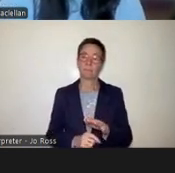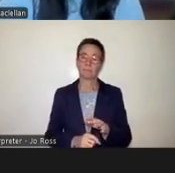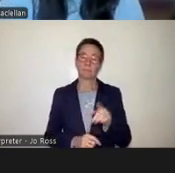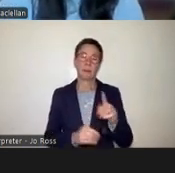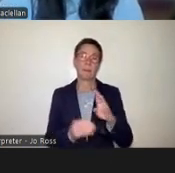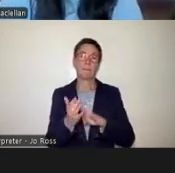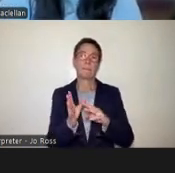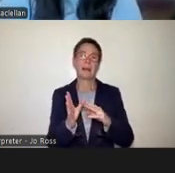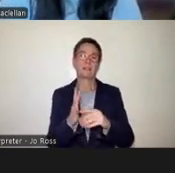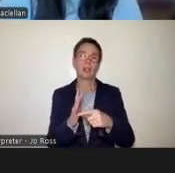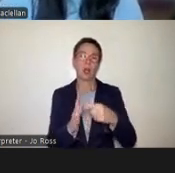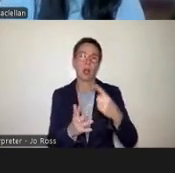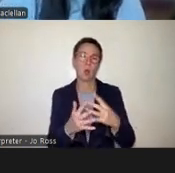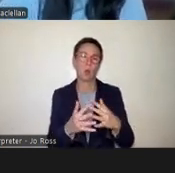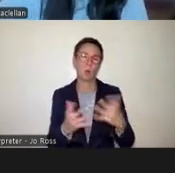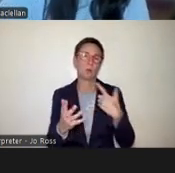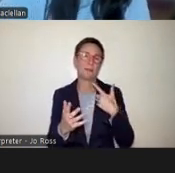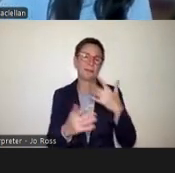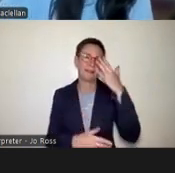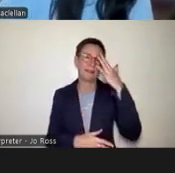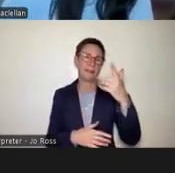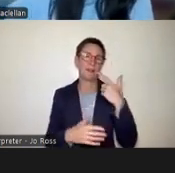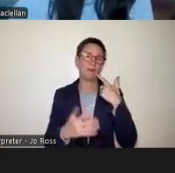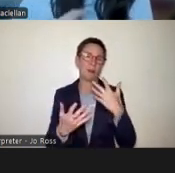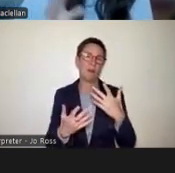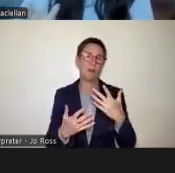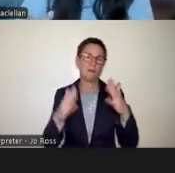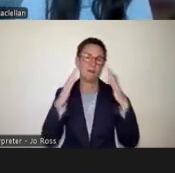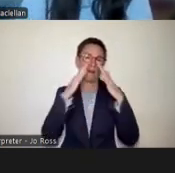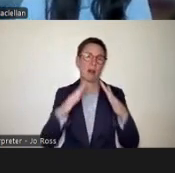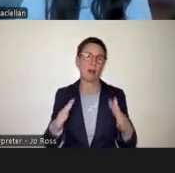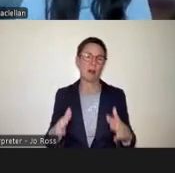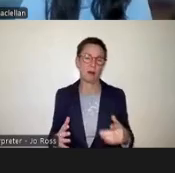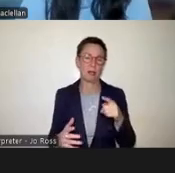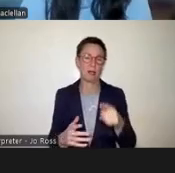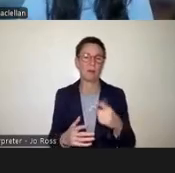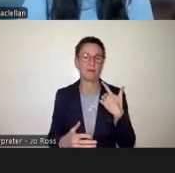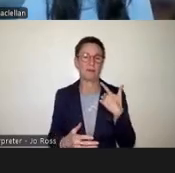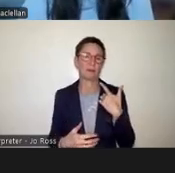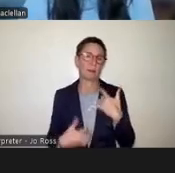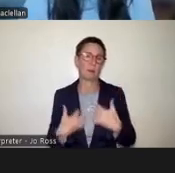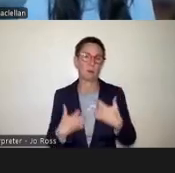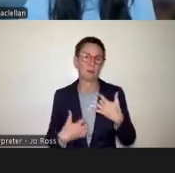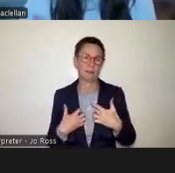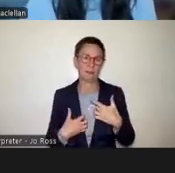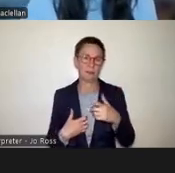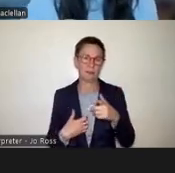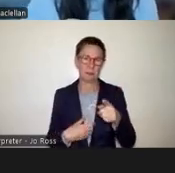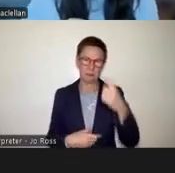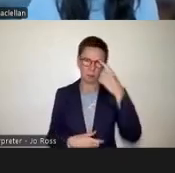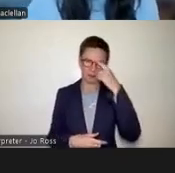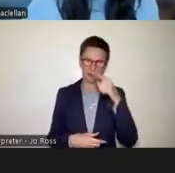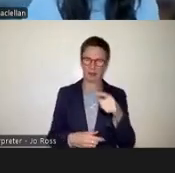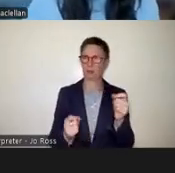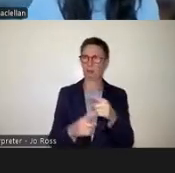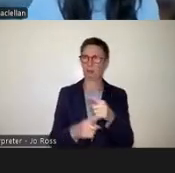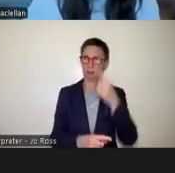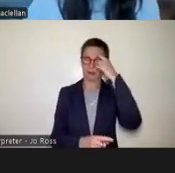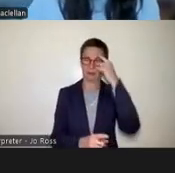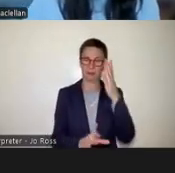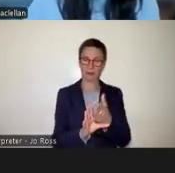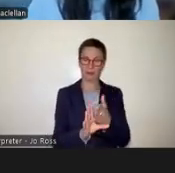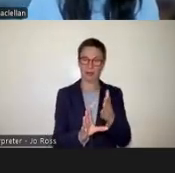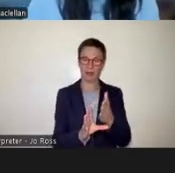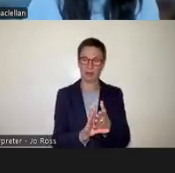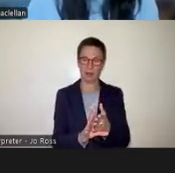Maslow created this theory of human motivation. You might think it's a bit strange to be thinking about psychology with the work that we're doing